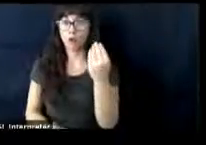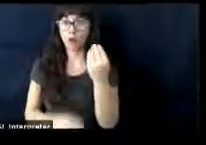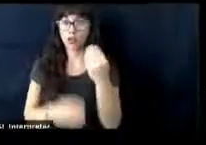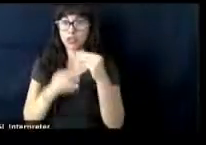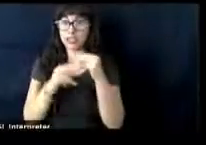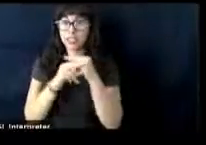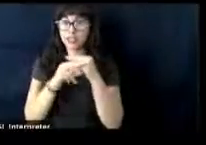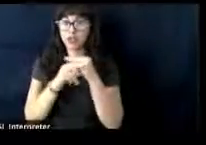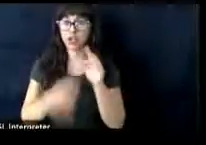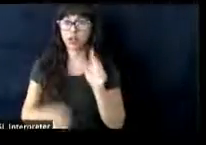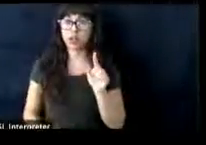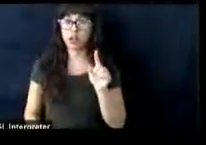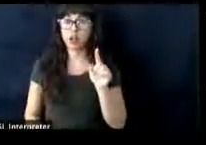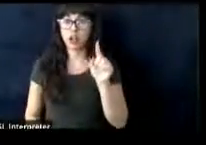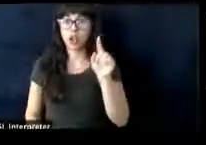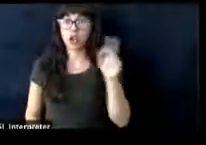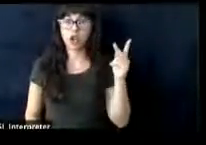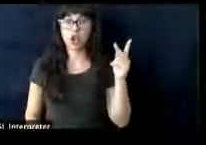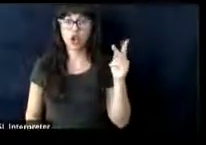the Kern County line